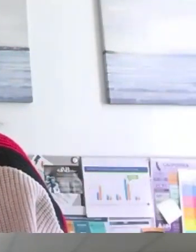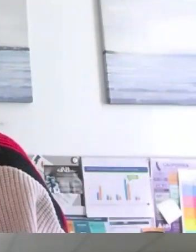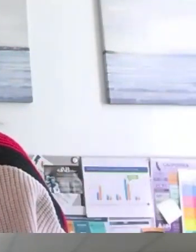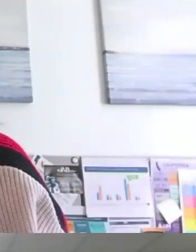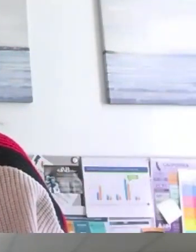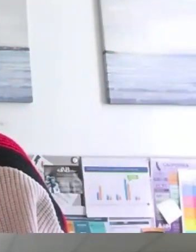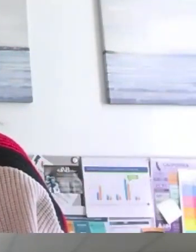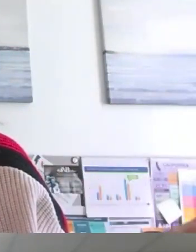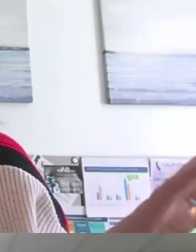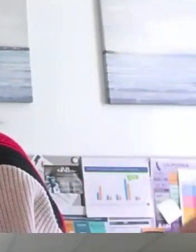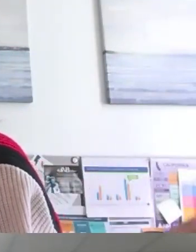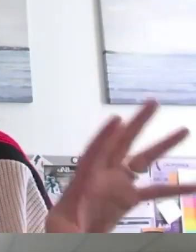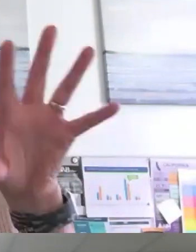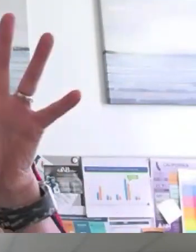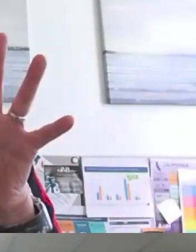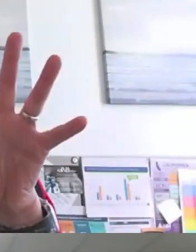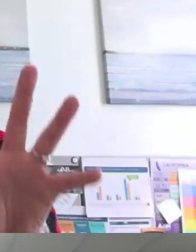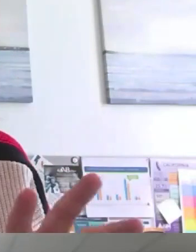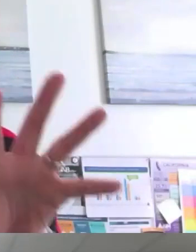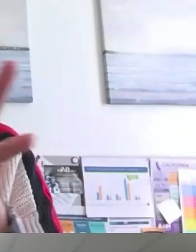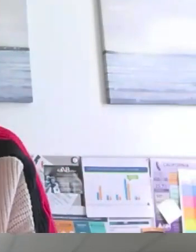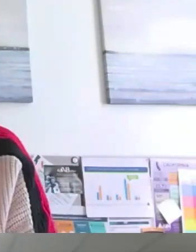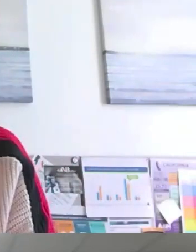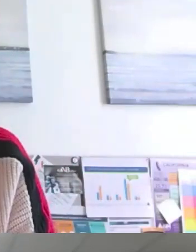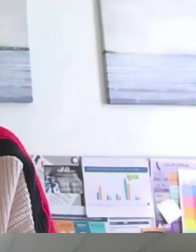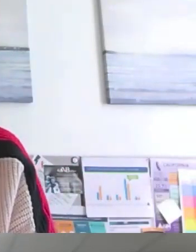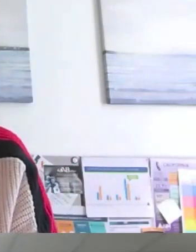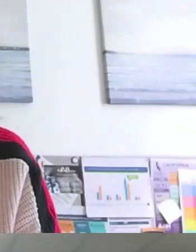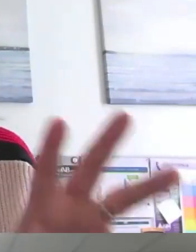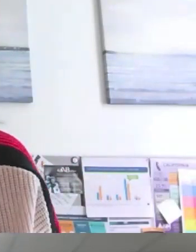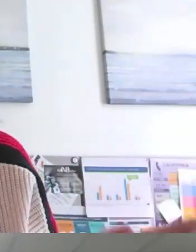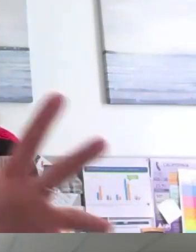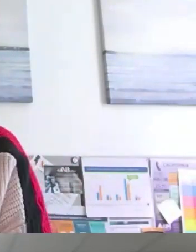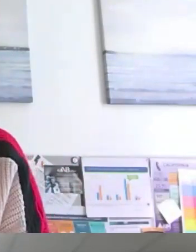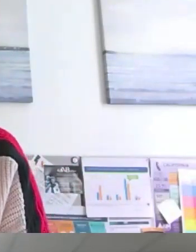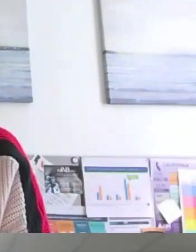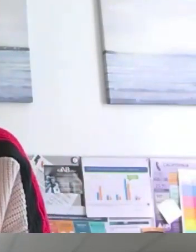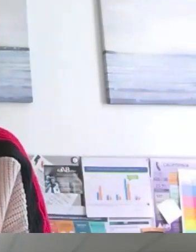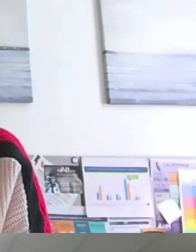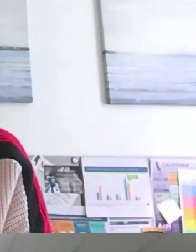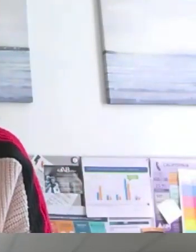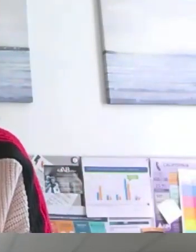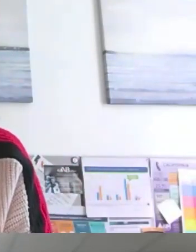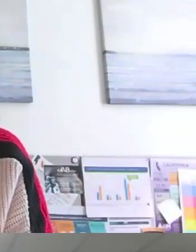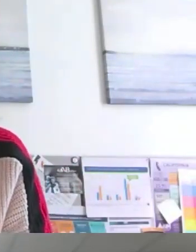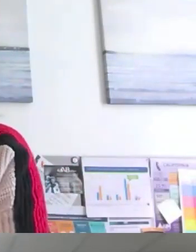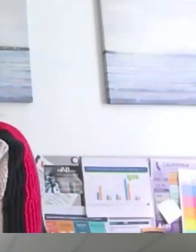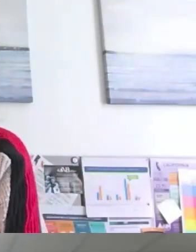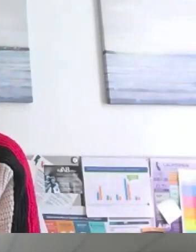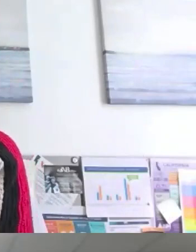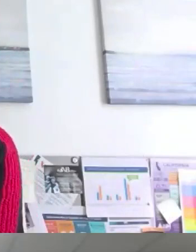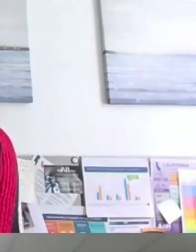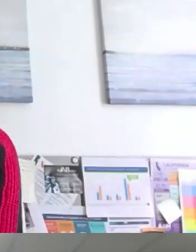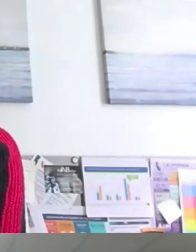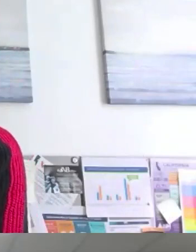start with IDD and less so on, I call it transitional age youth, kind of 16 to 26, what happens in that gap.